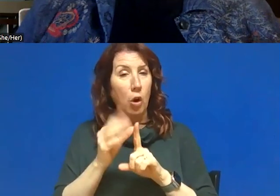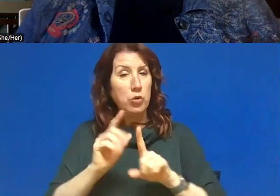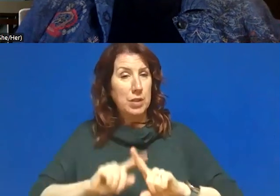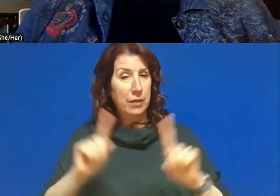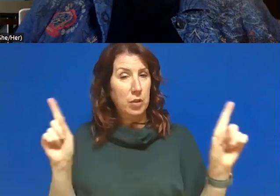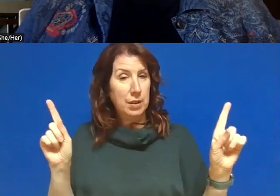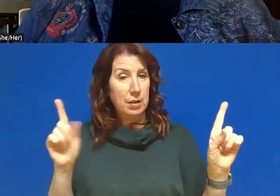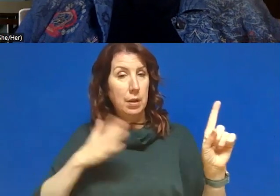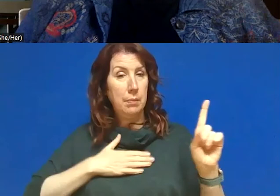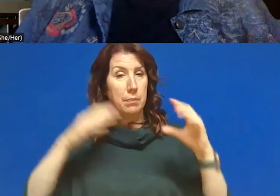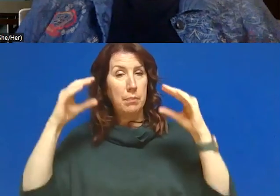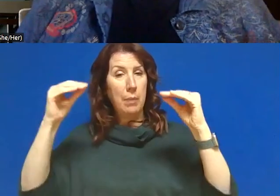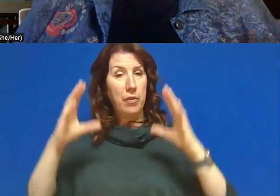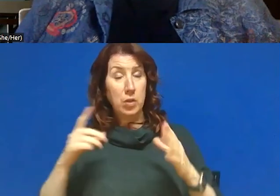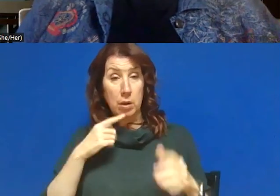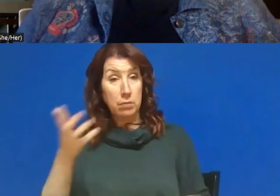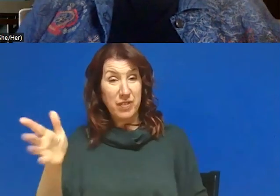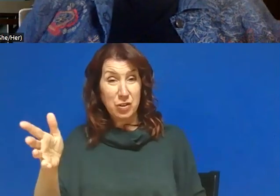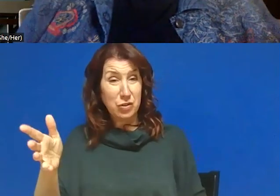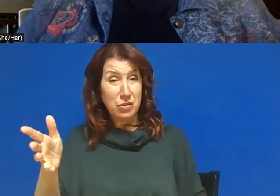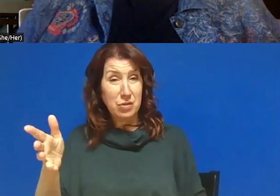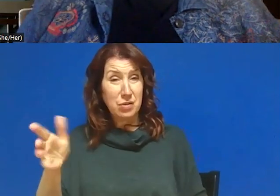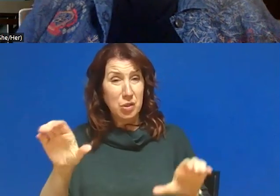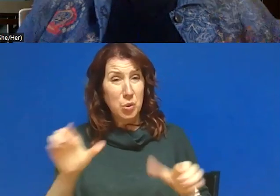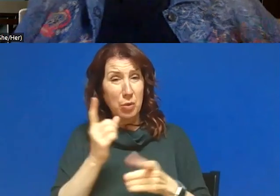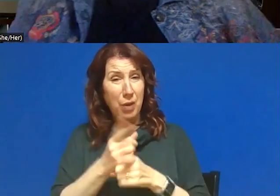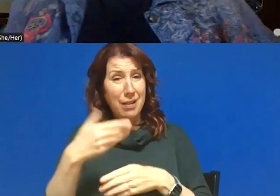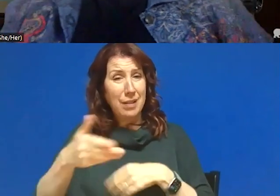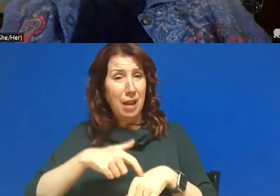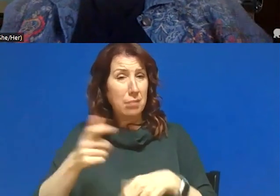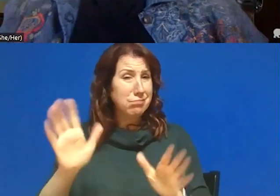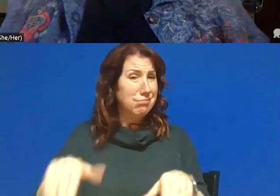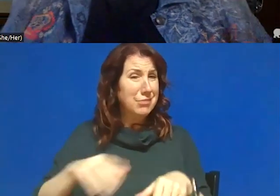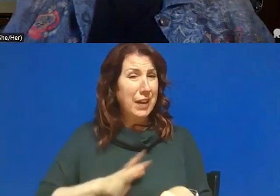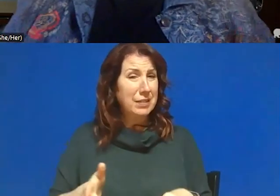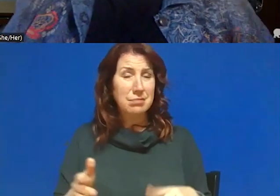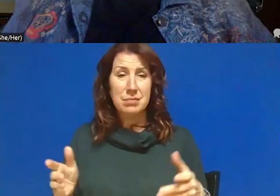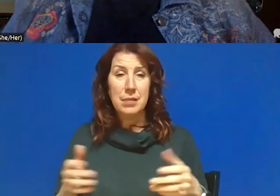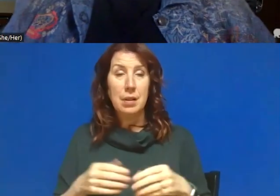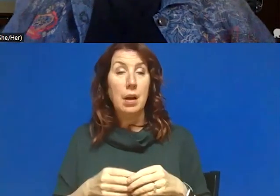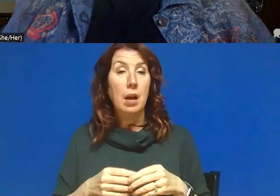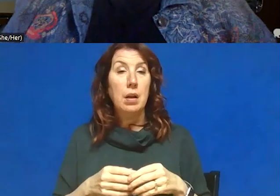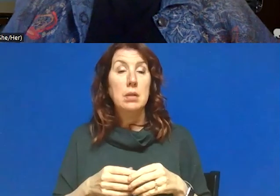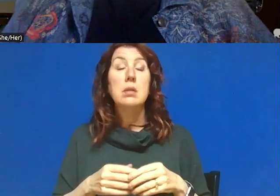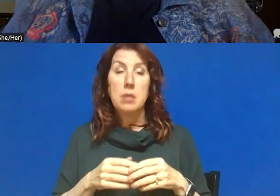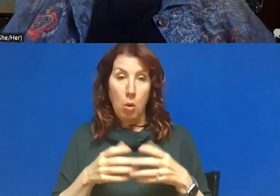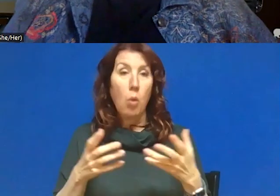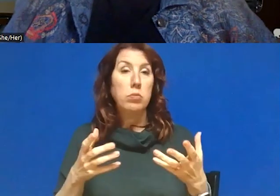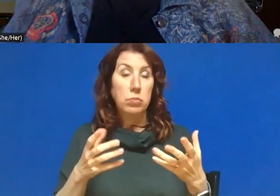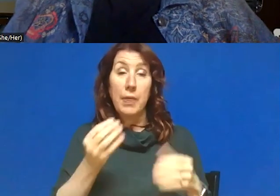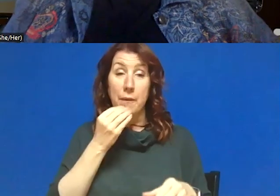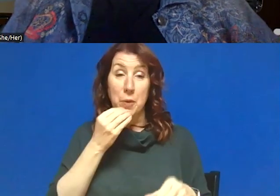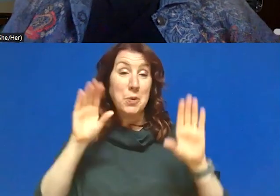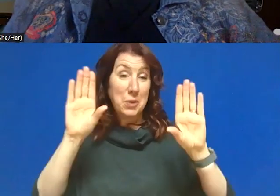My professor was just like, are you done? Like, just do it right the next time. So yeah, there was a lot of cultural differences. The food was